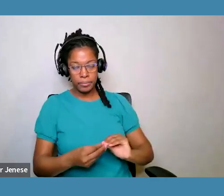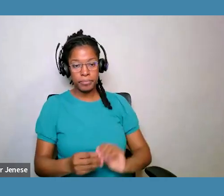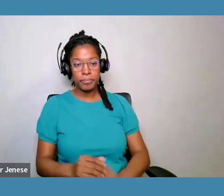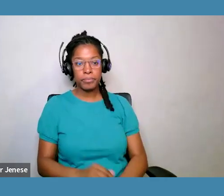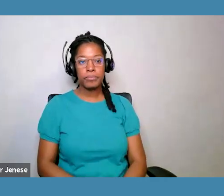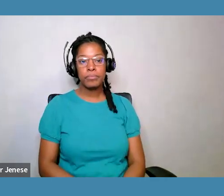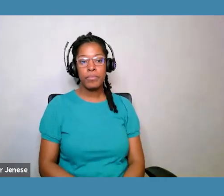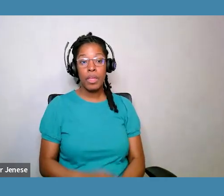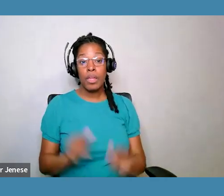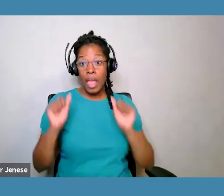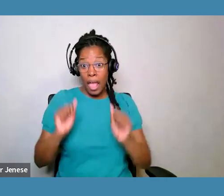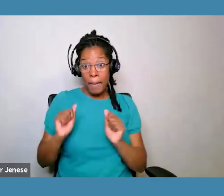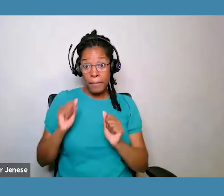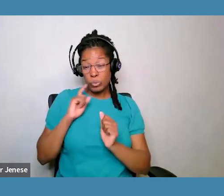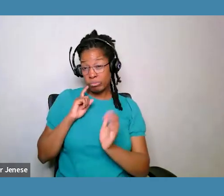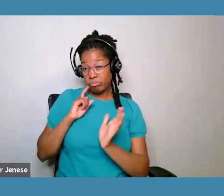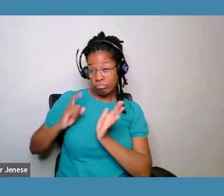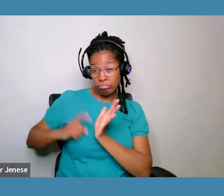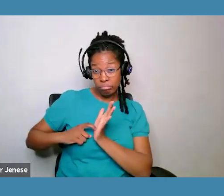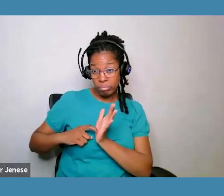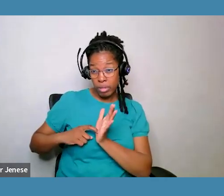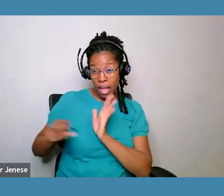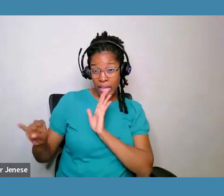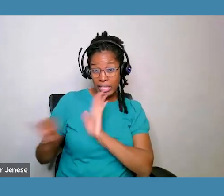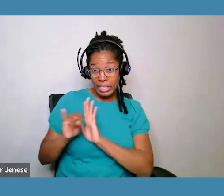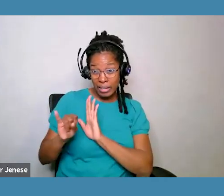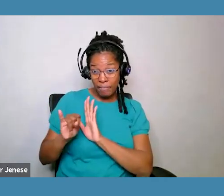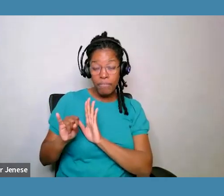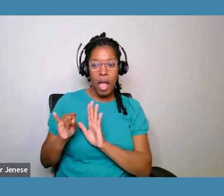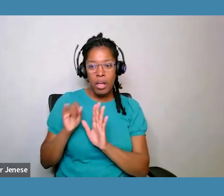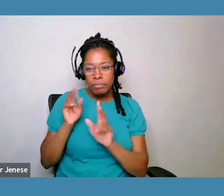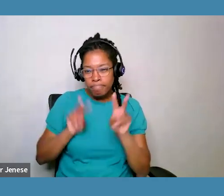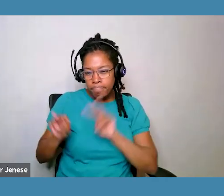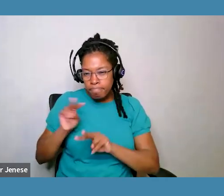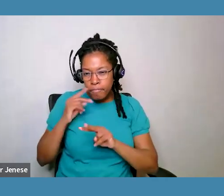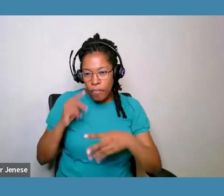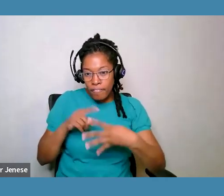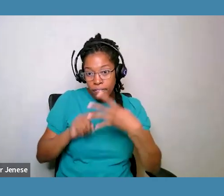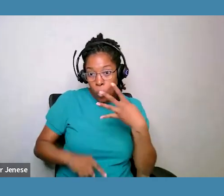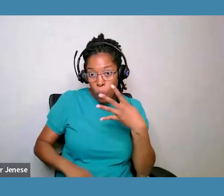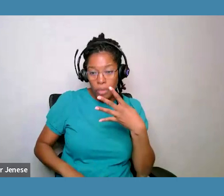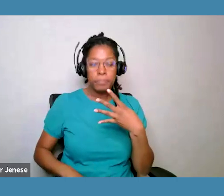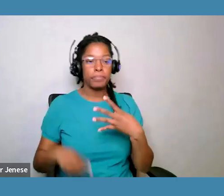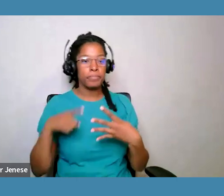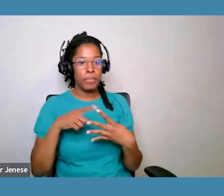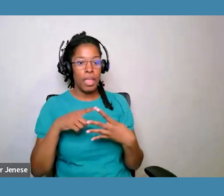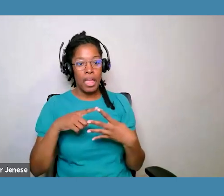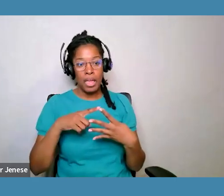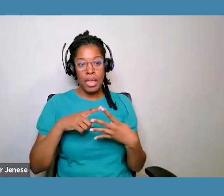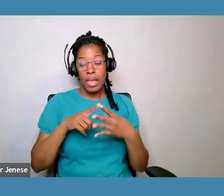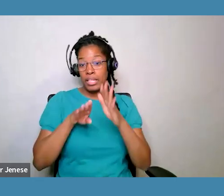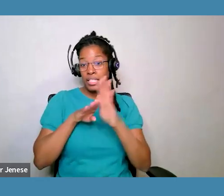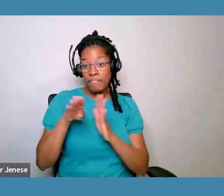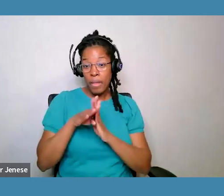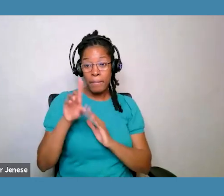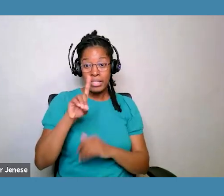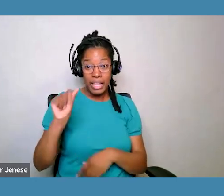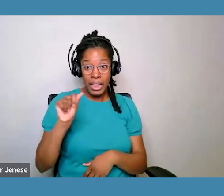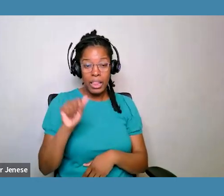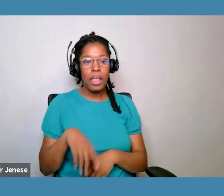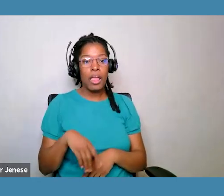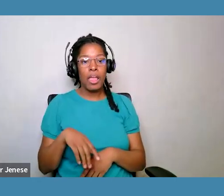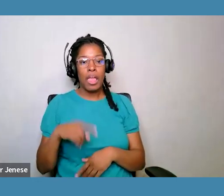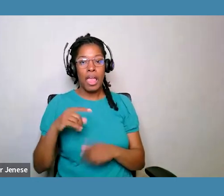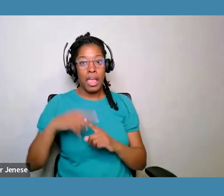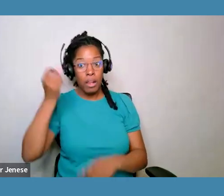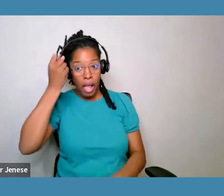To identify these children, they're looking at for things like developmental delay in cognition, language, or physical